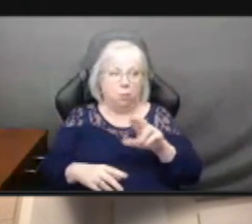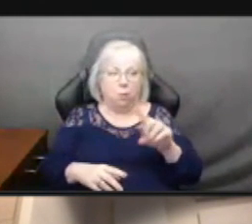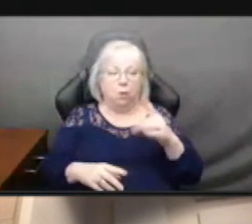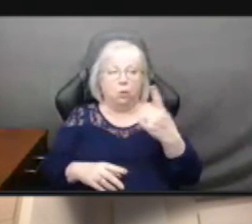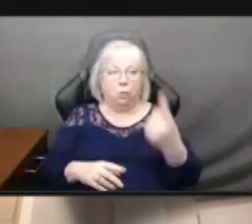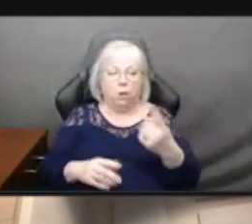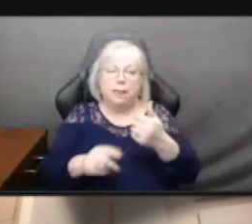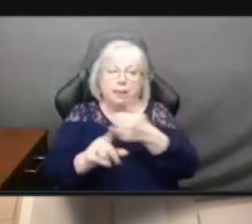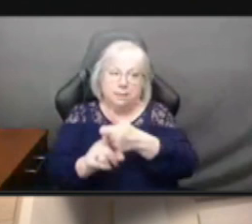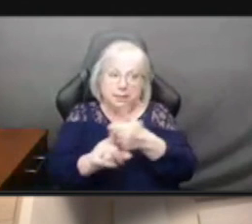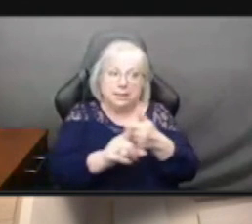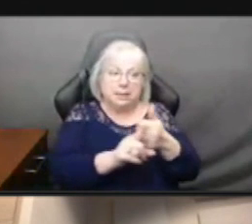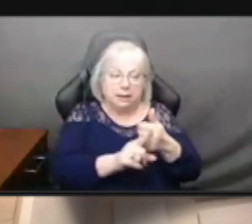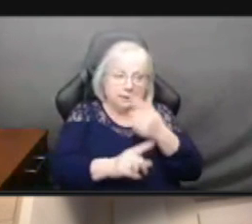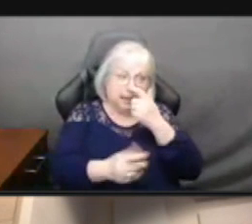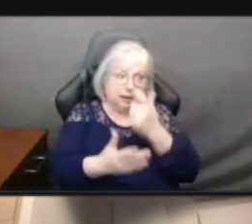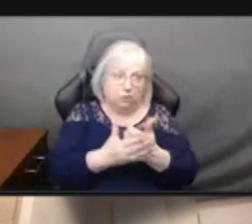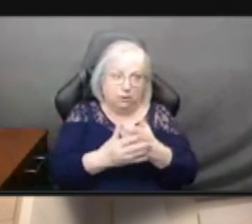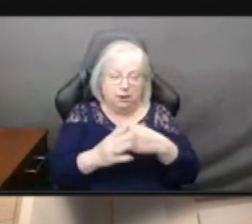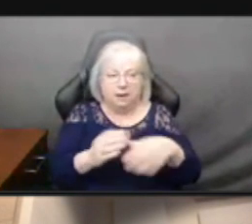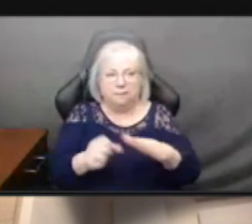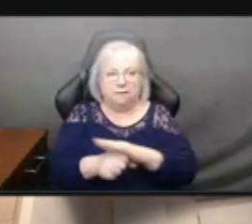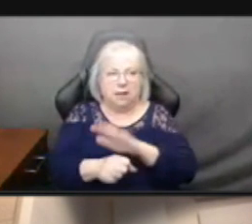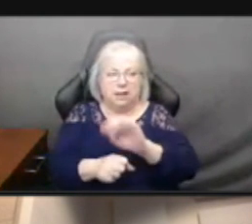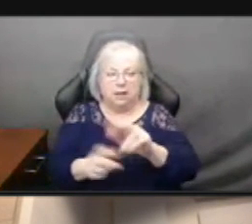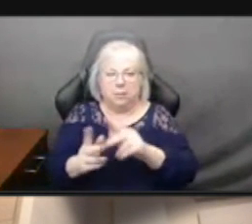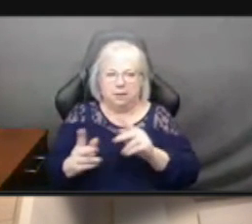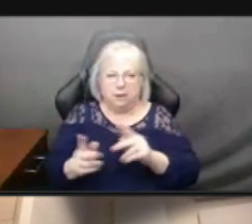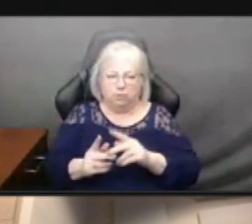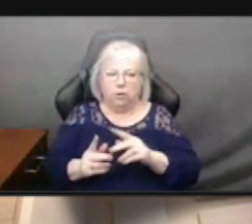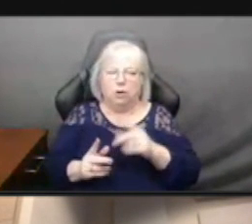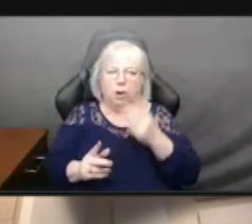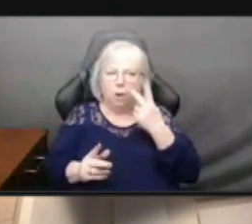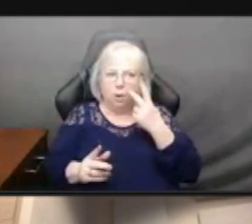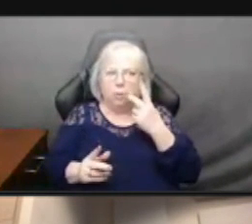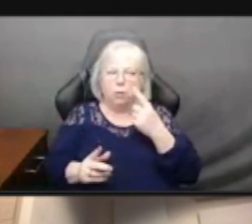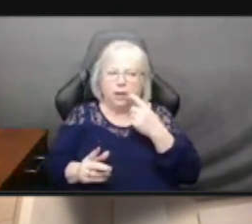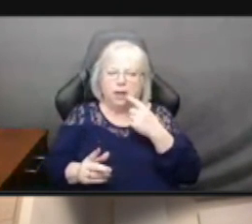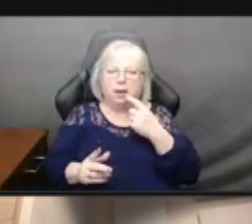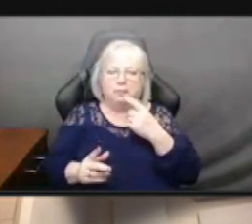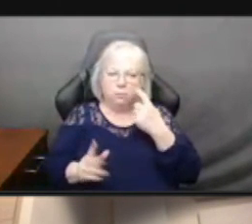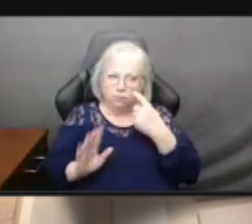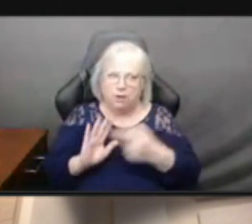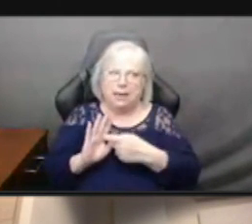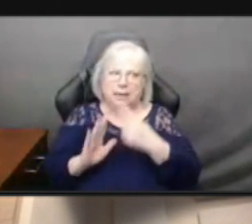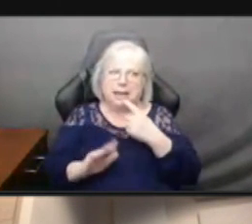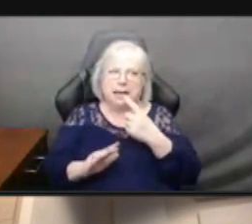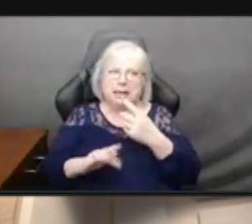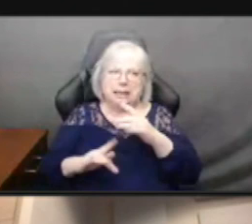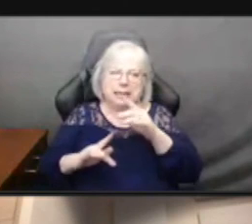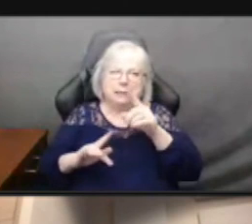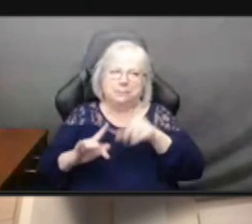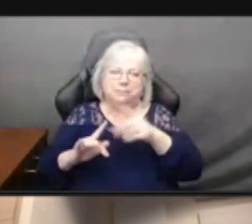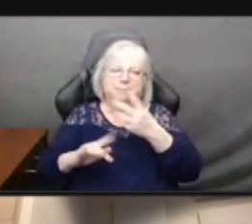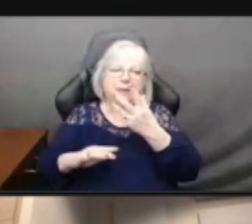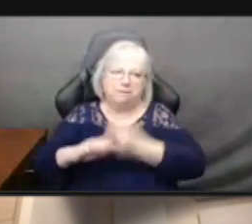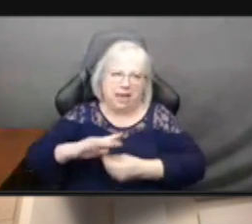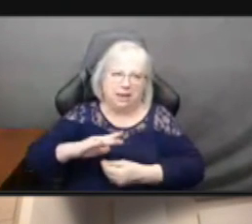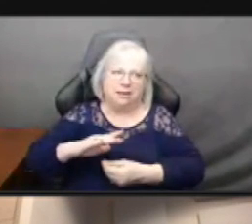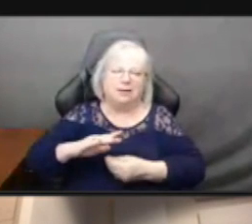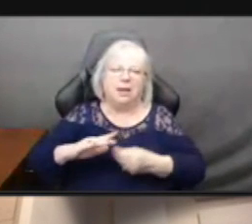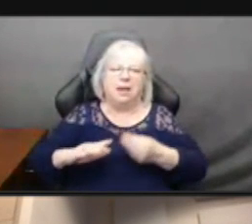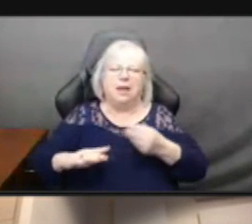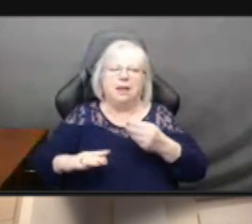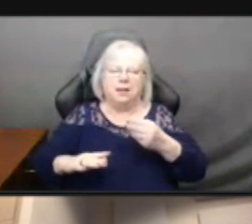position because we do recognize the vacancy. We saw it today, and we've seen it before. And so I'm